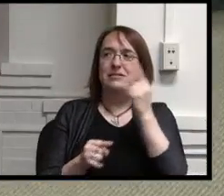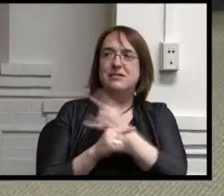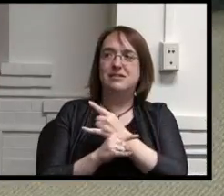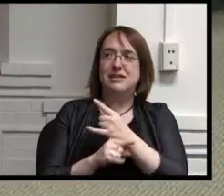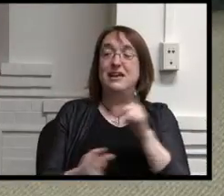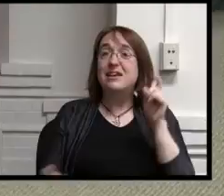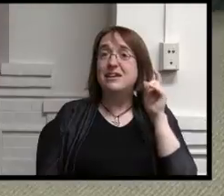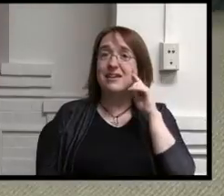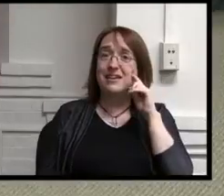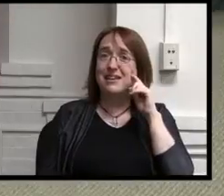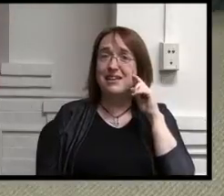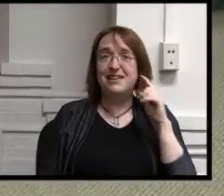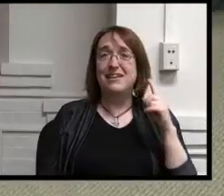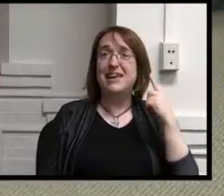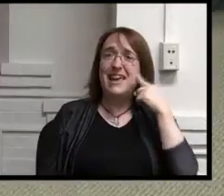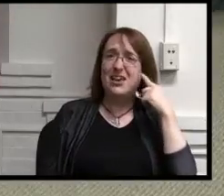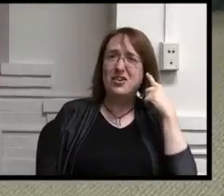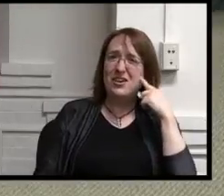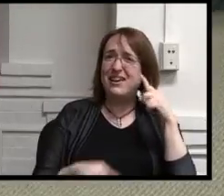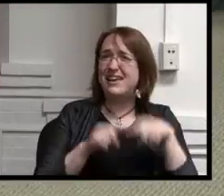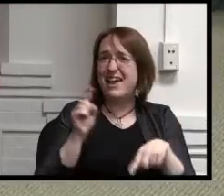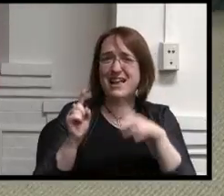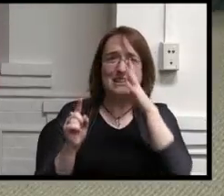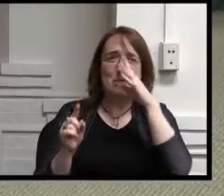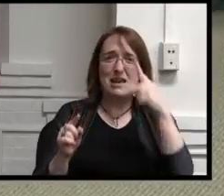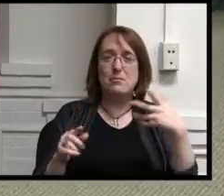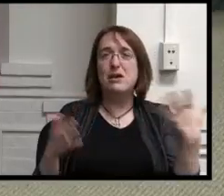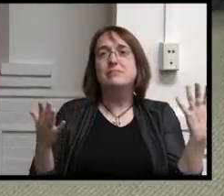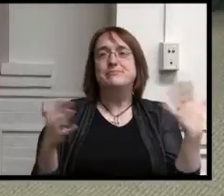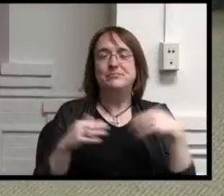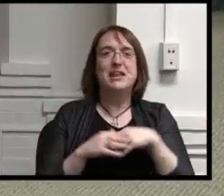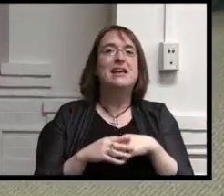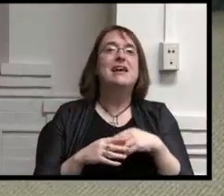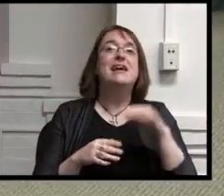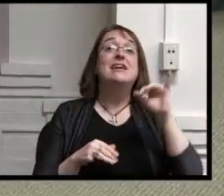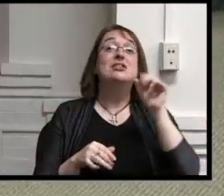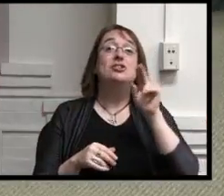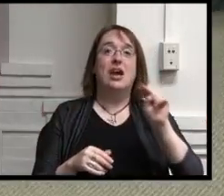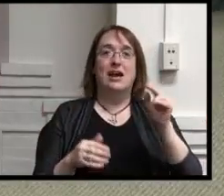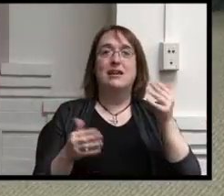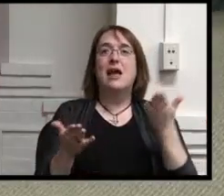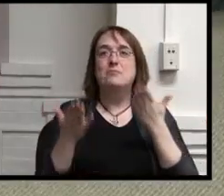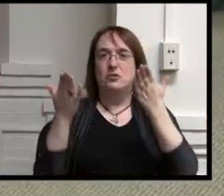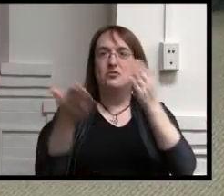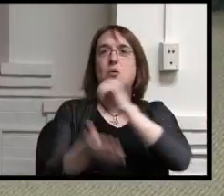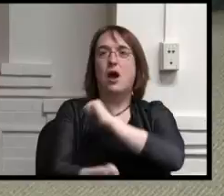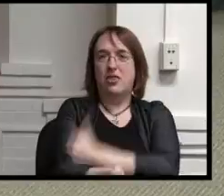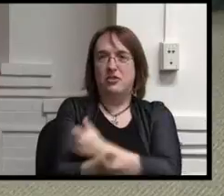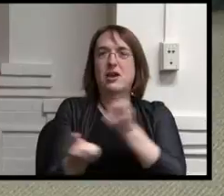my hearing? No, I move to authorize the expenditure of